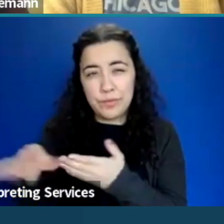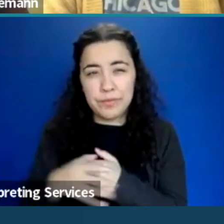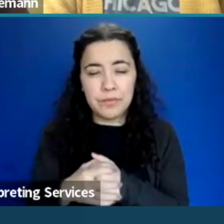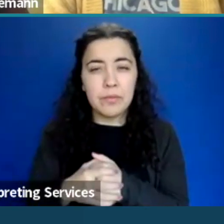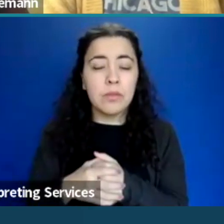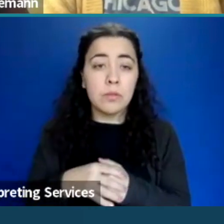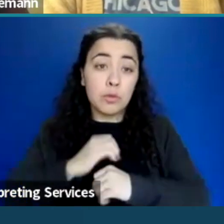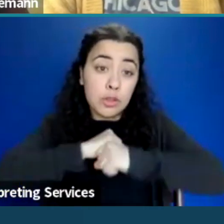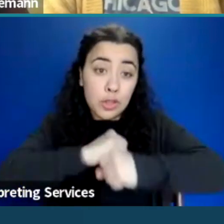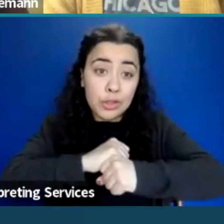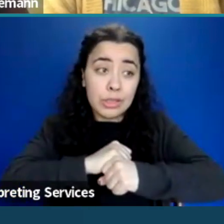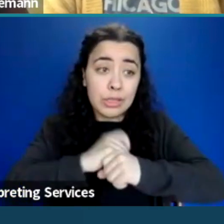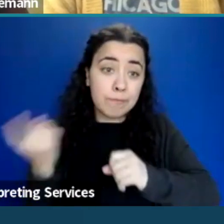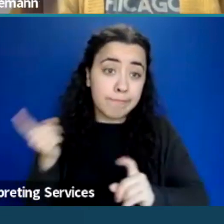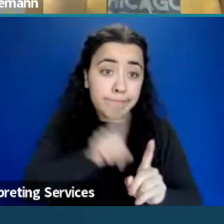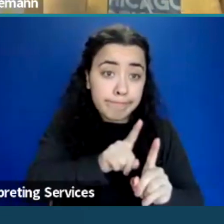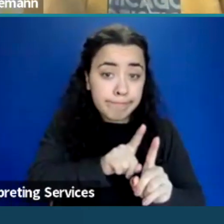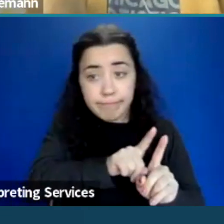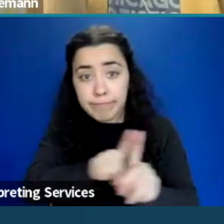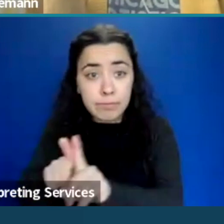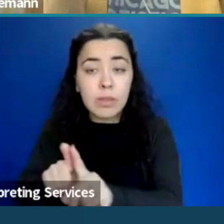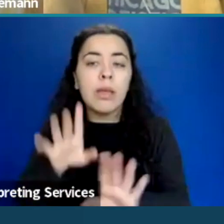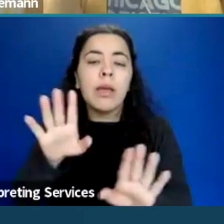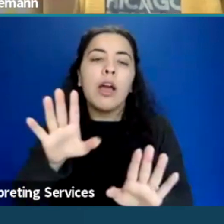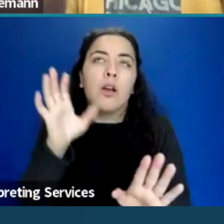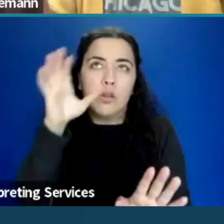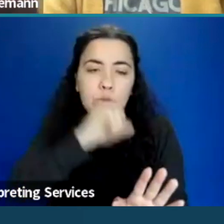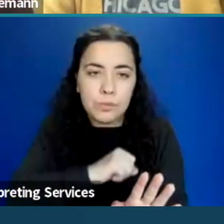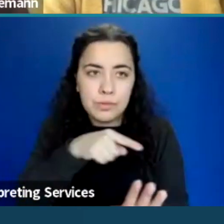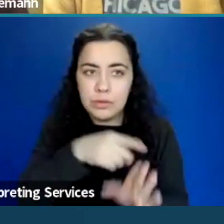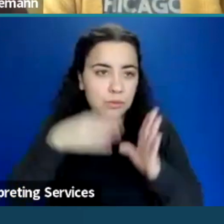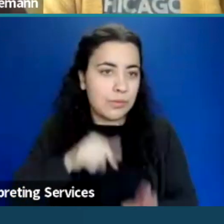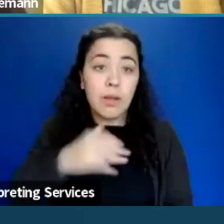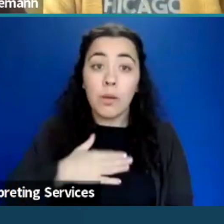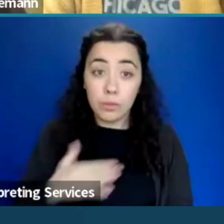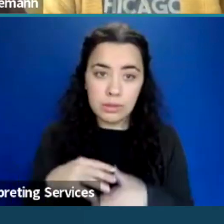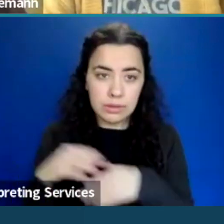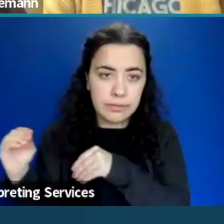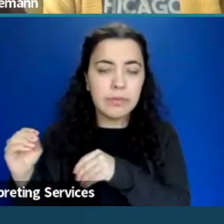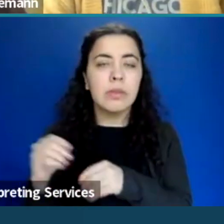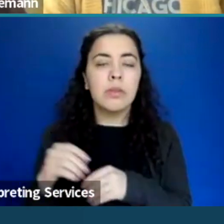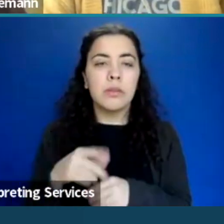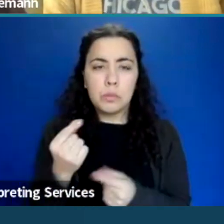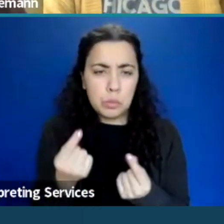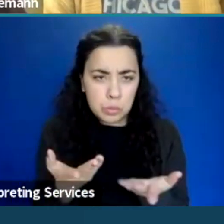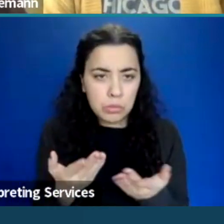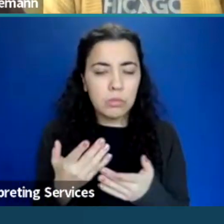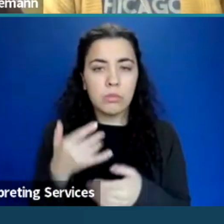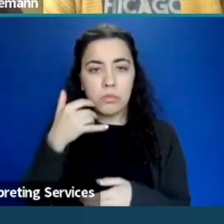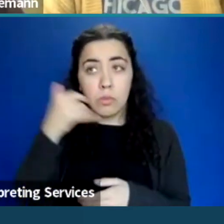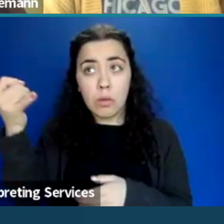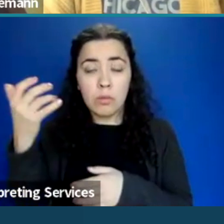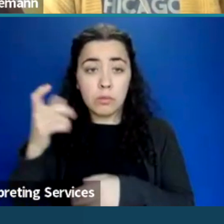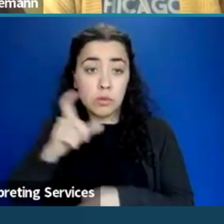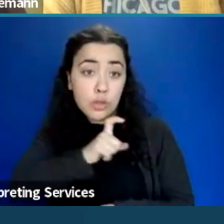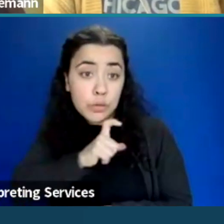it that you need to, and this is all assuming the person isn't just willing to leave voluntarily. So would you call security? Would you have to potentially